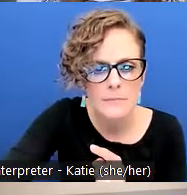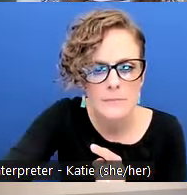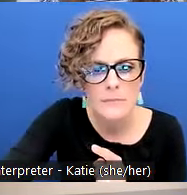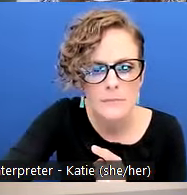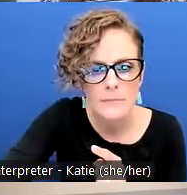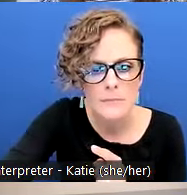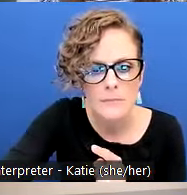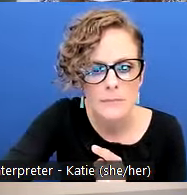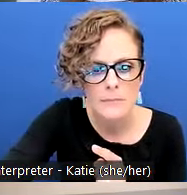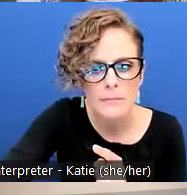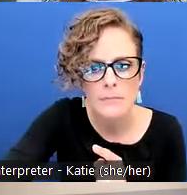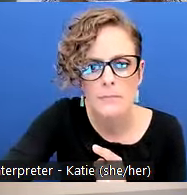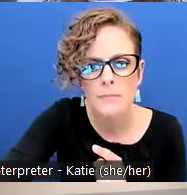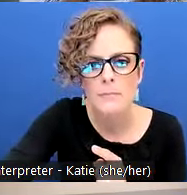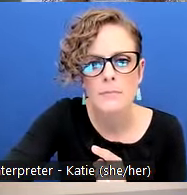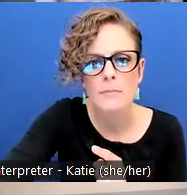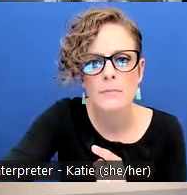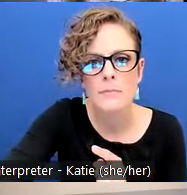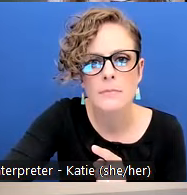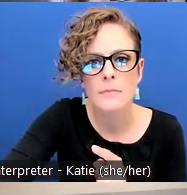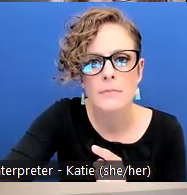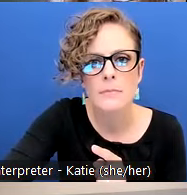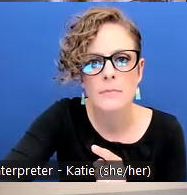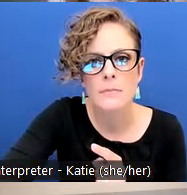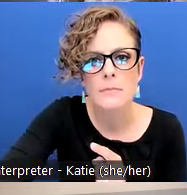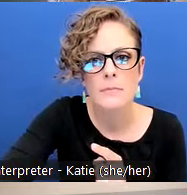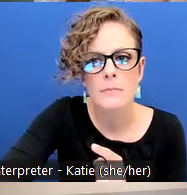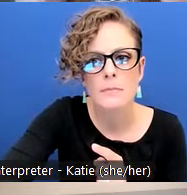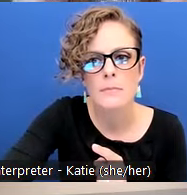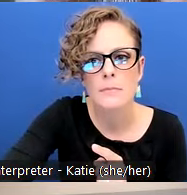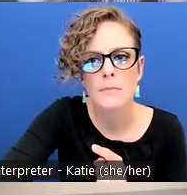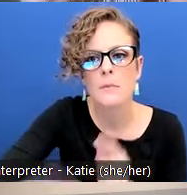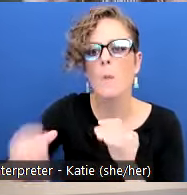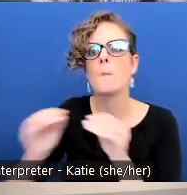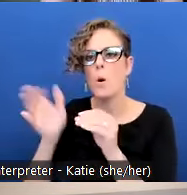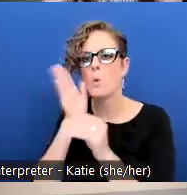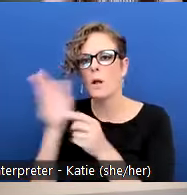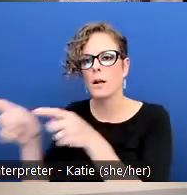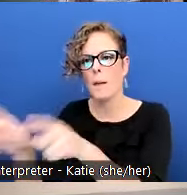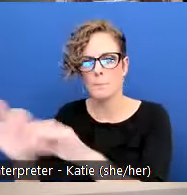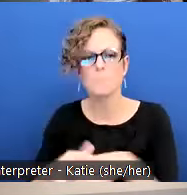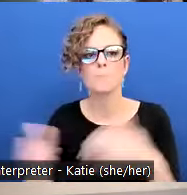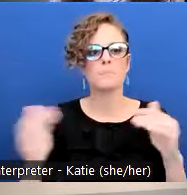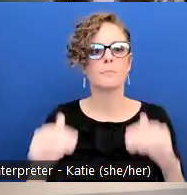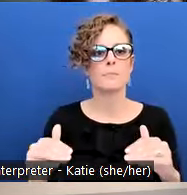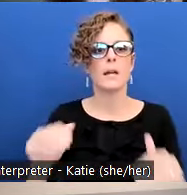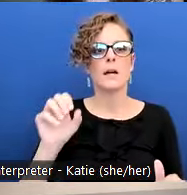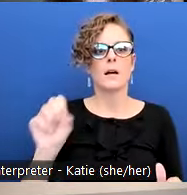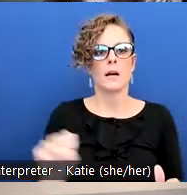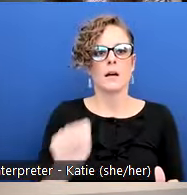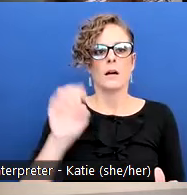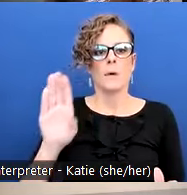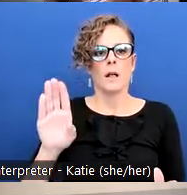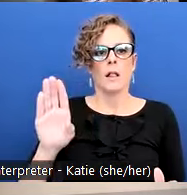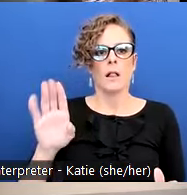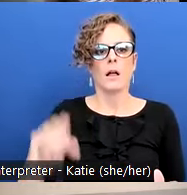And to let us know if you have specific questions. Senate Bill 49 made some changes to the Victim Rights Act, and I am not going to